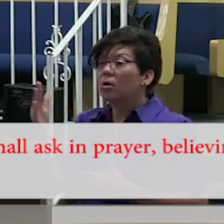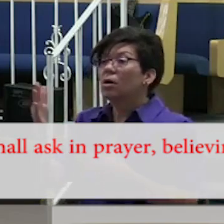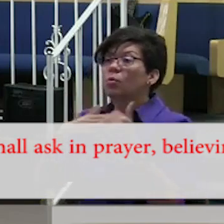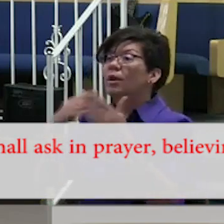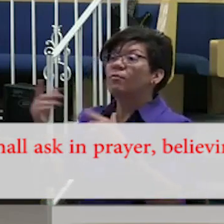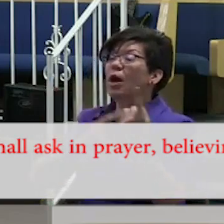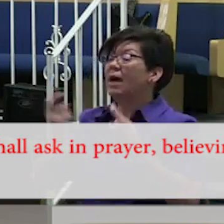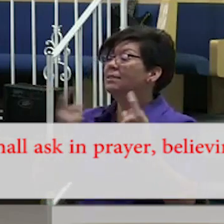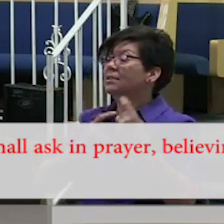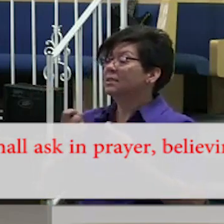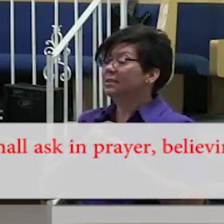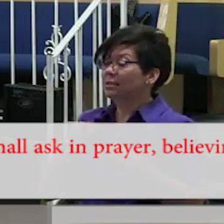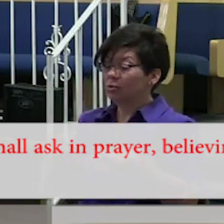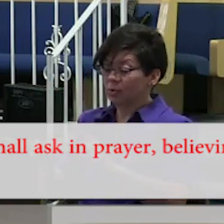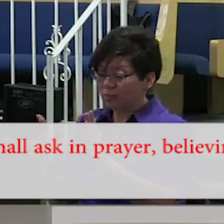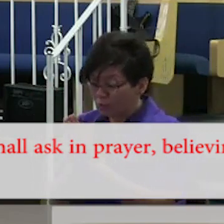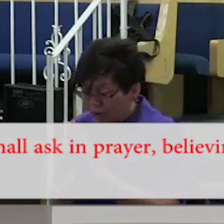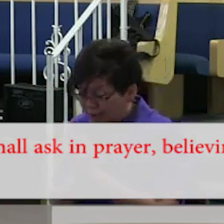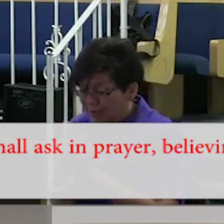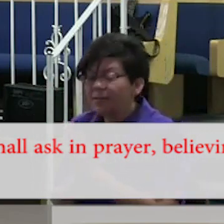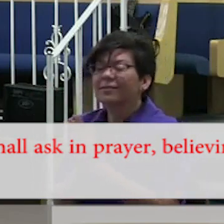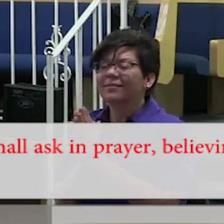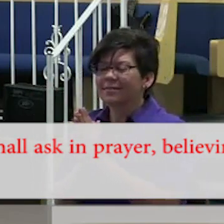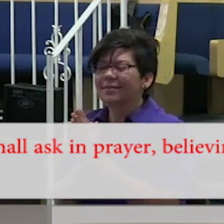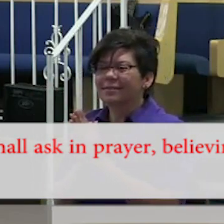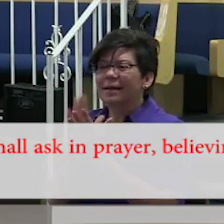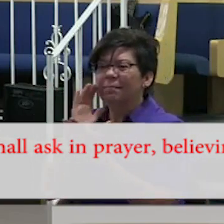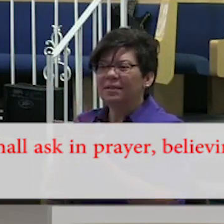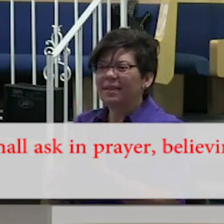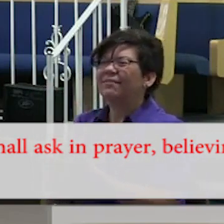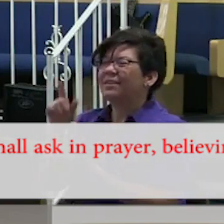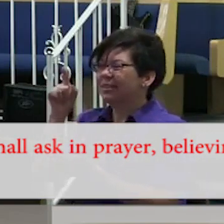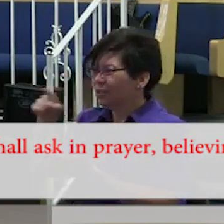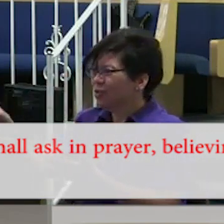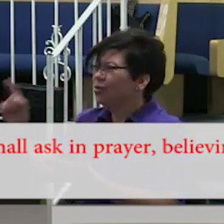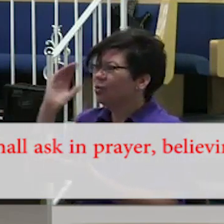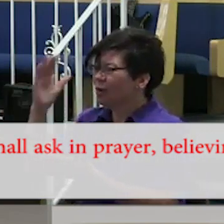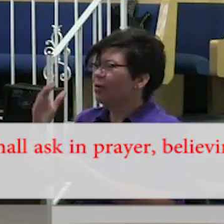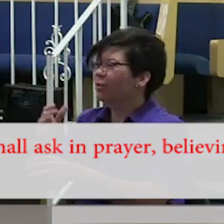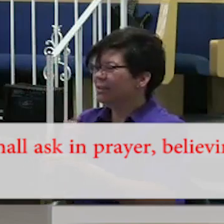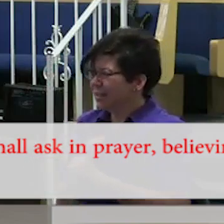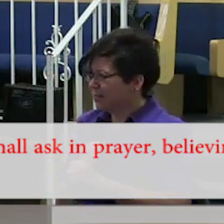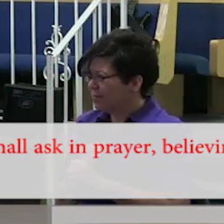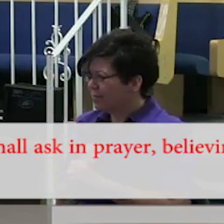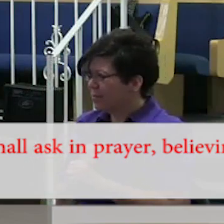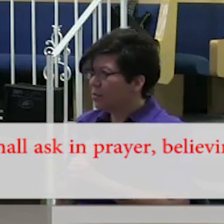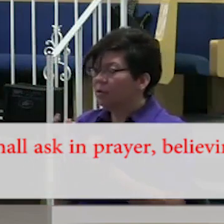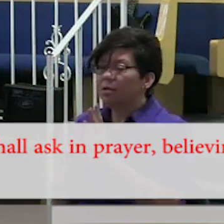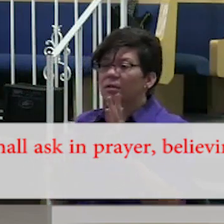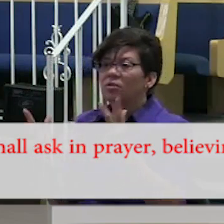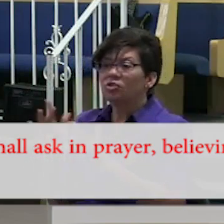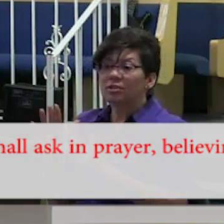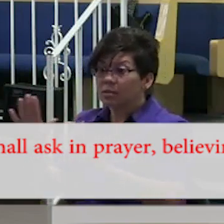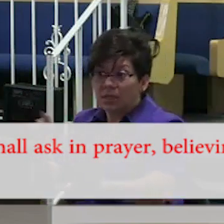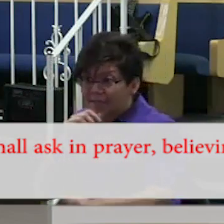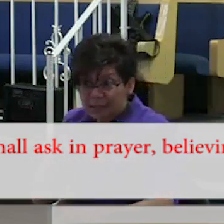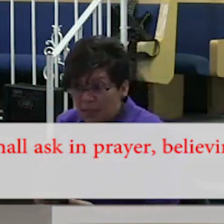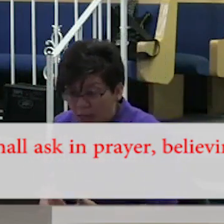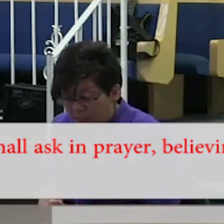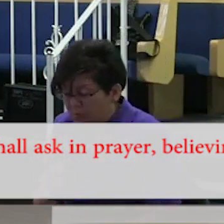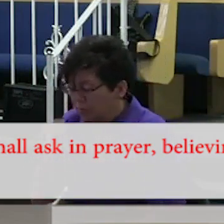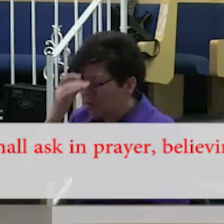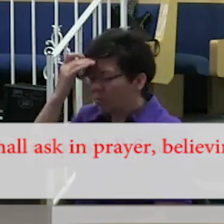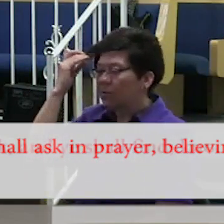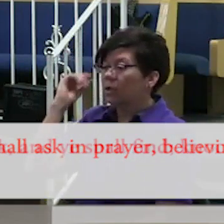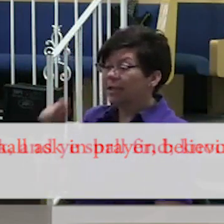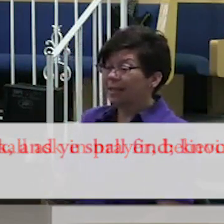shall ask in prayer, believing ye shall receive." But Jesus, he didn't stop right there.